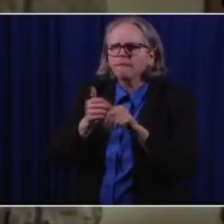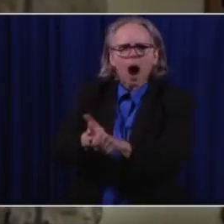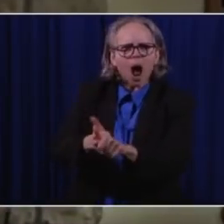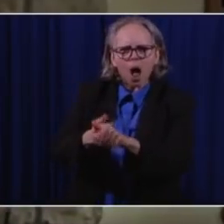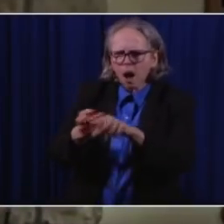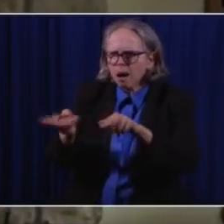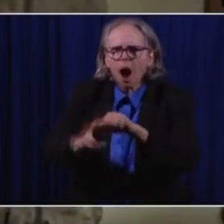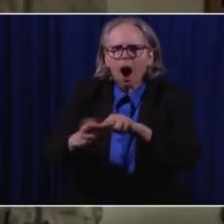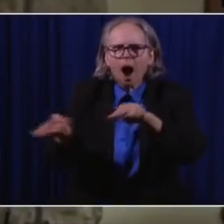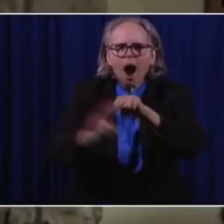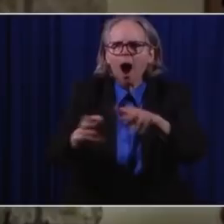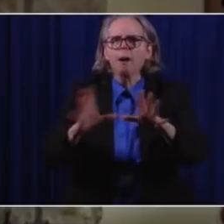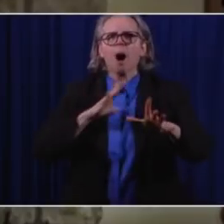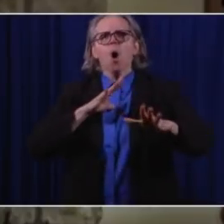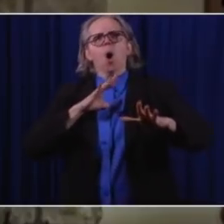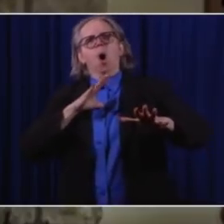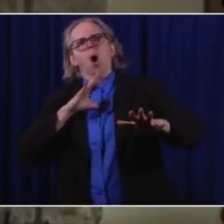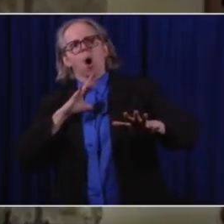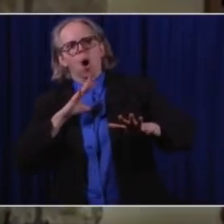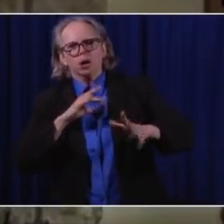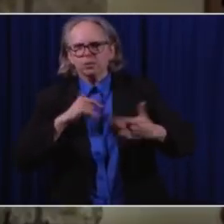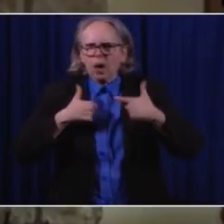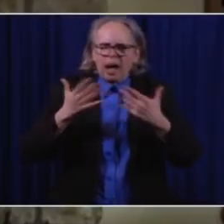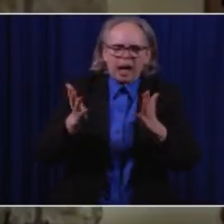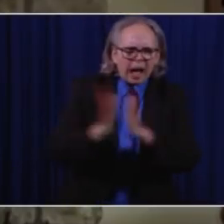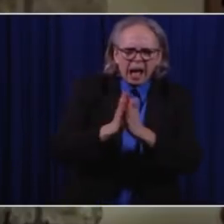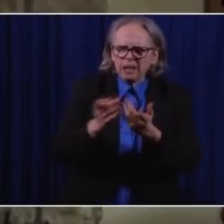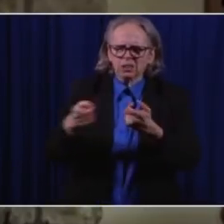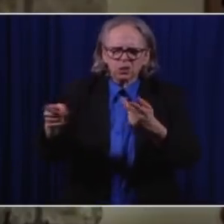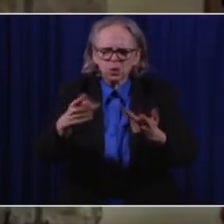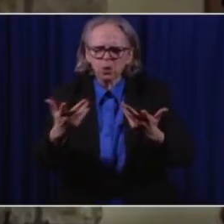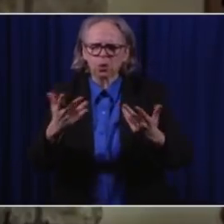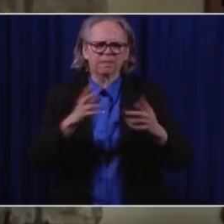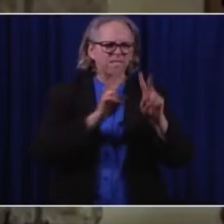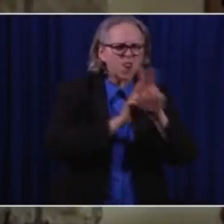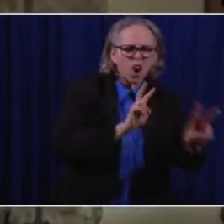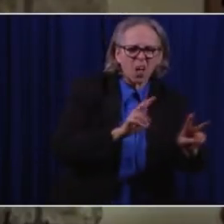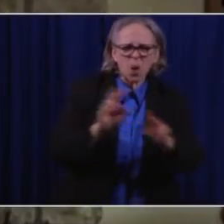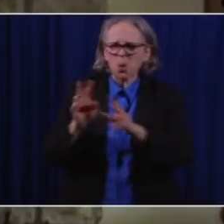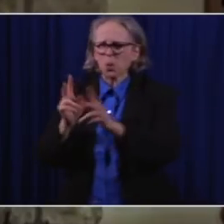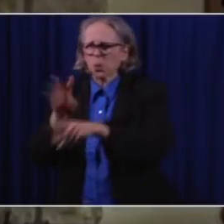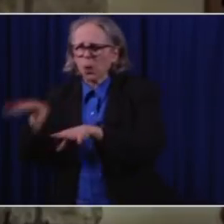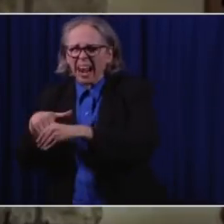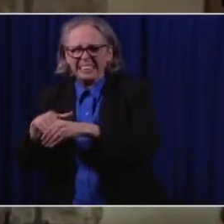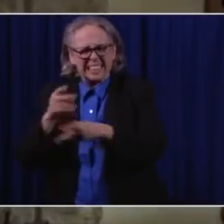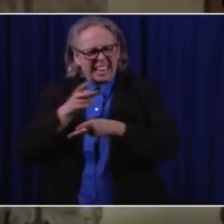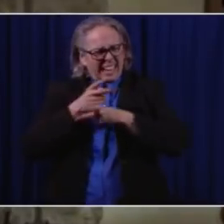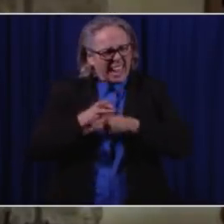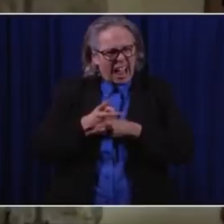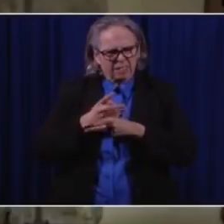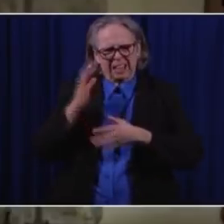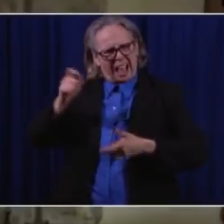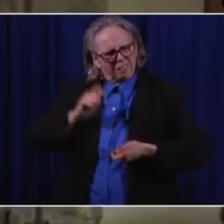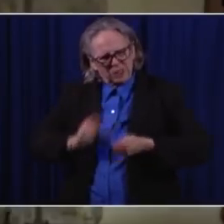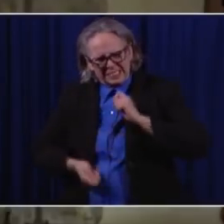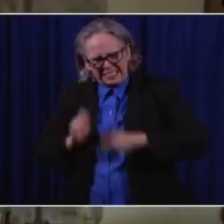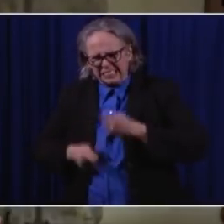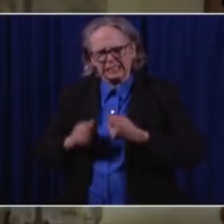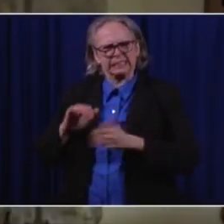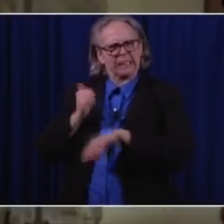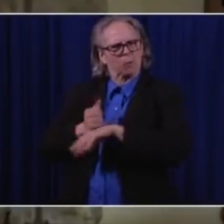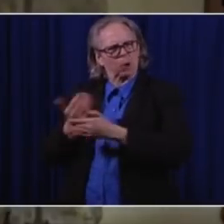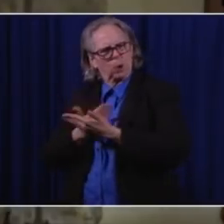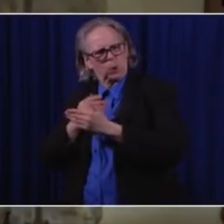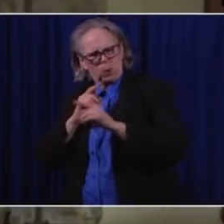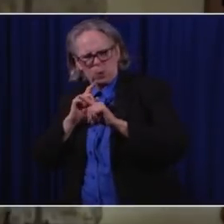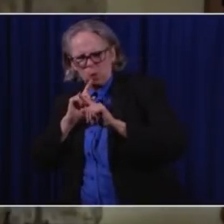these with funerals, got to be very careful with weddings. We put new orders on in regard to that. We put the order